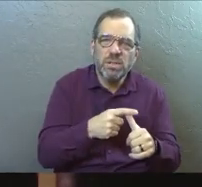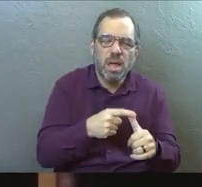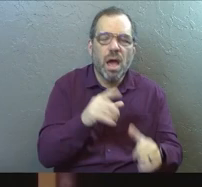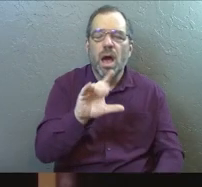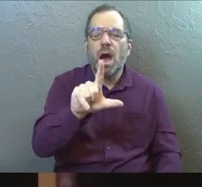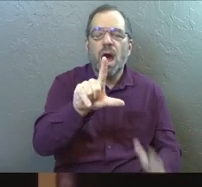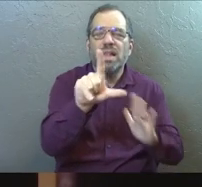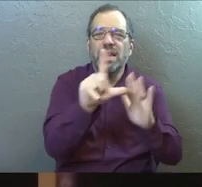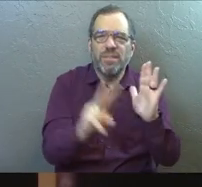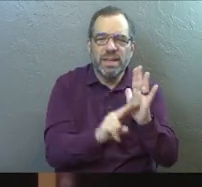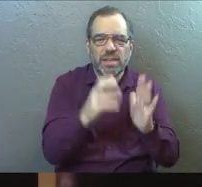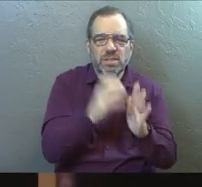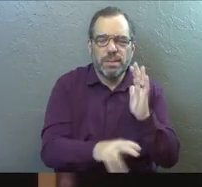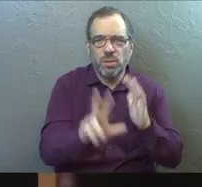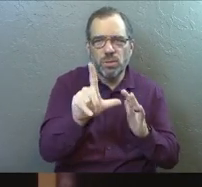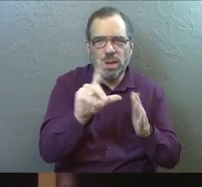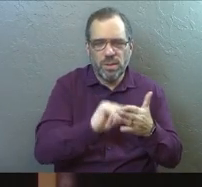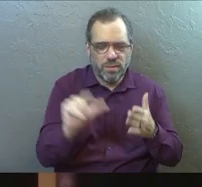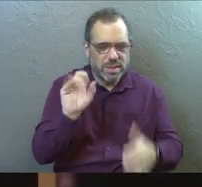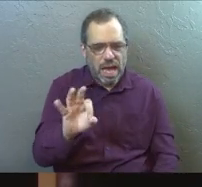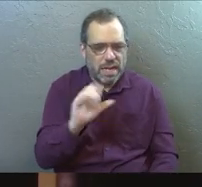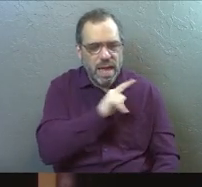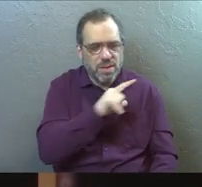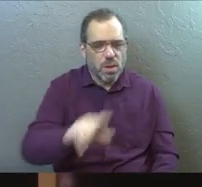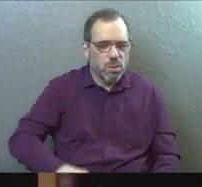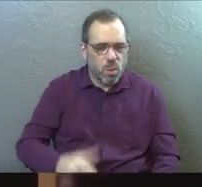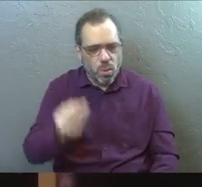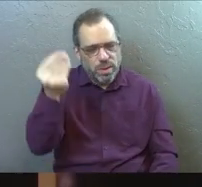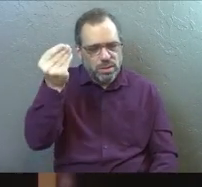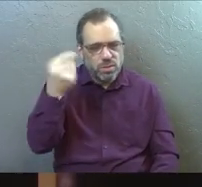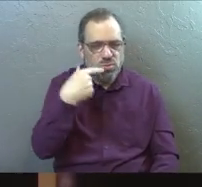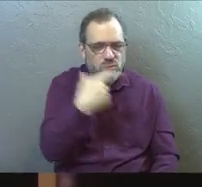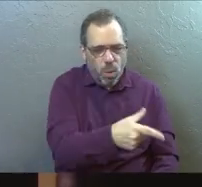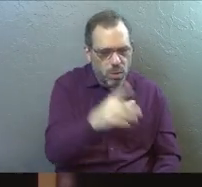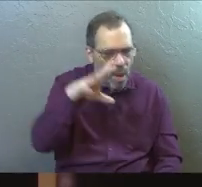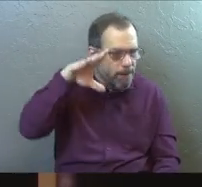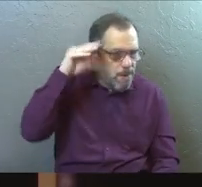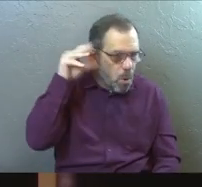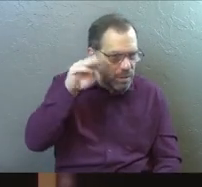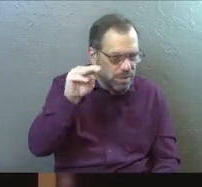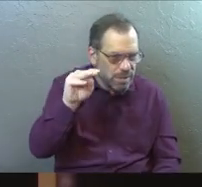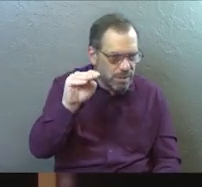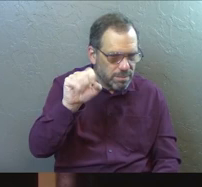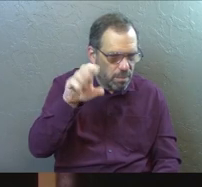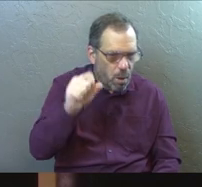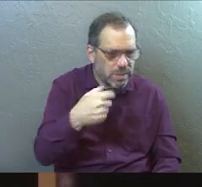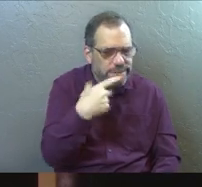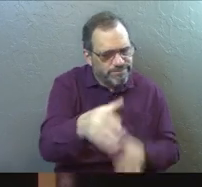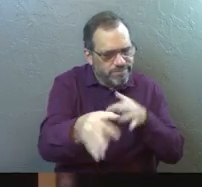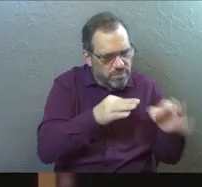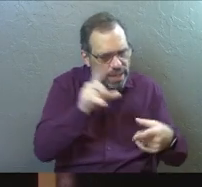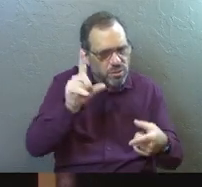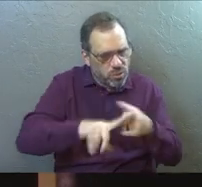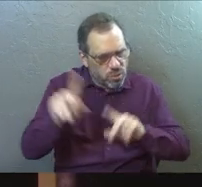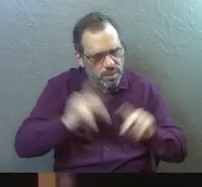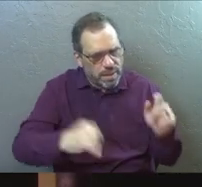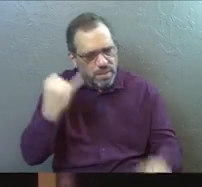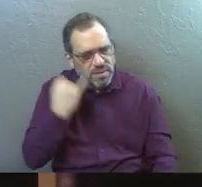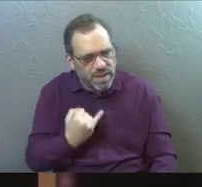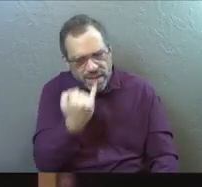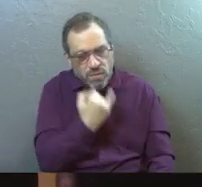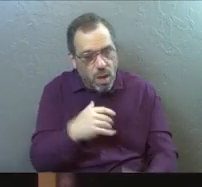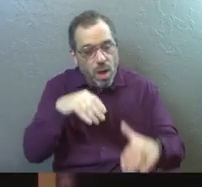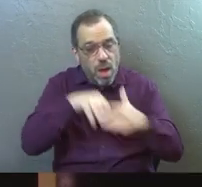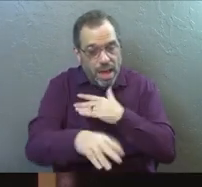Leviticus chapter 23, verse 9 says, "Then the Lord said to Moses, give the following instructions to the people of Israel.